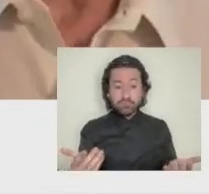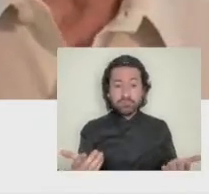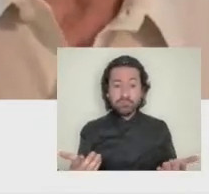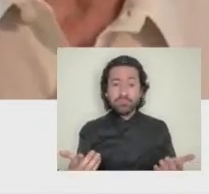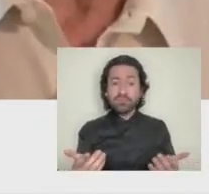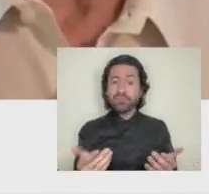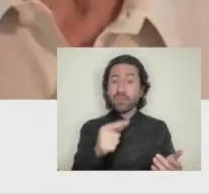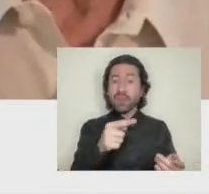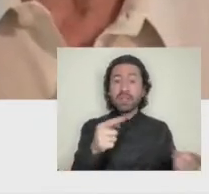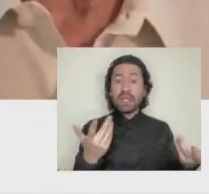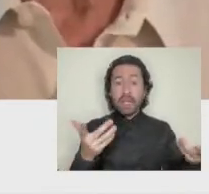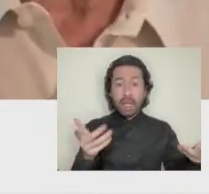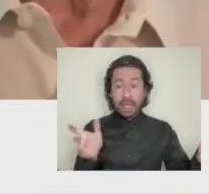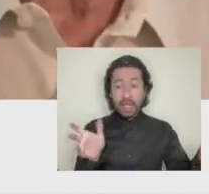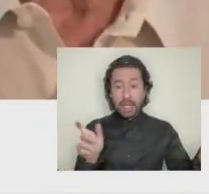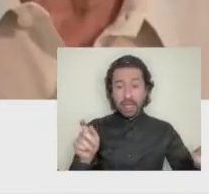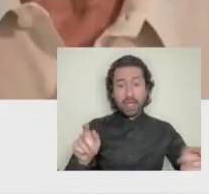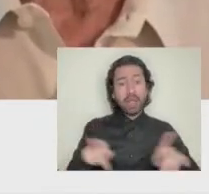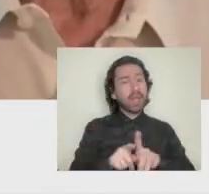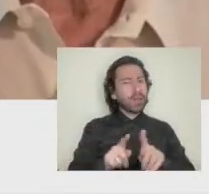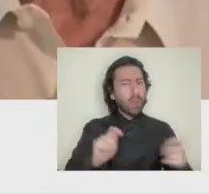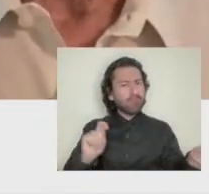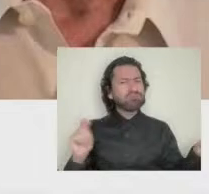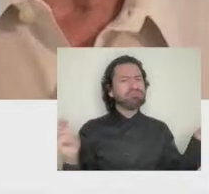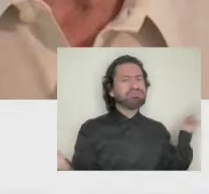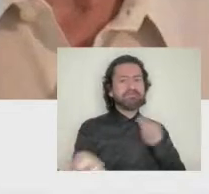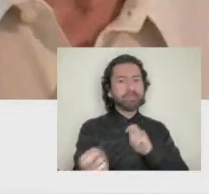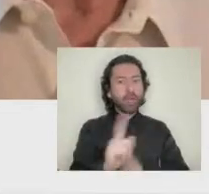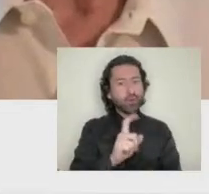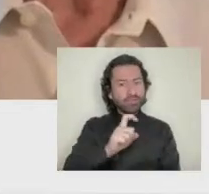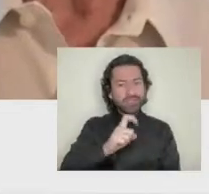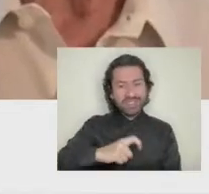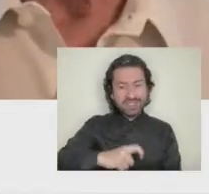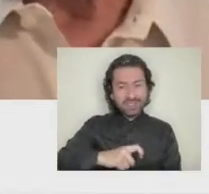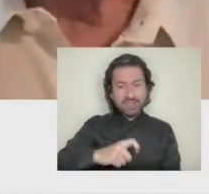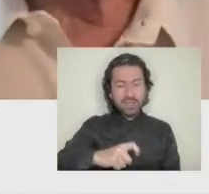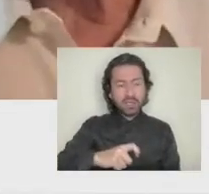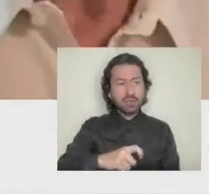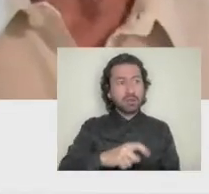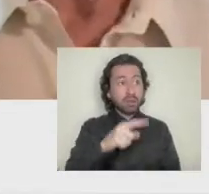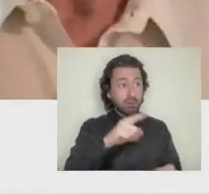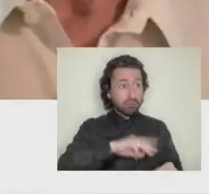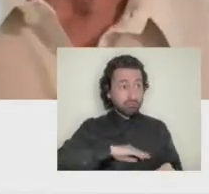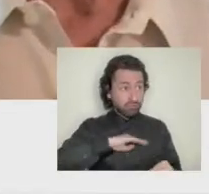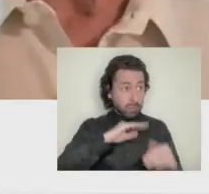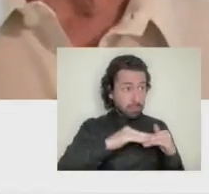The shorter the life expectancy, the greater the need. The greater the need, the more